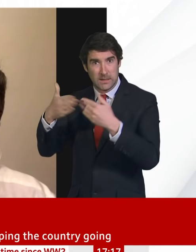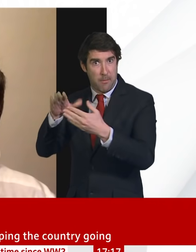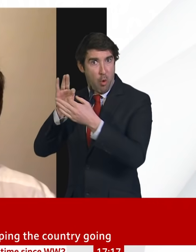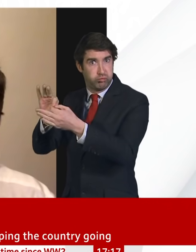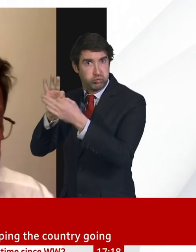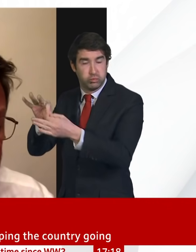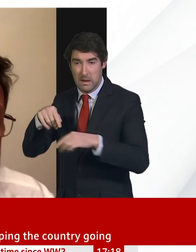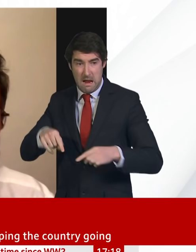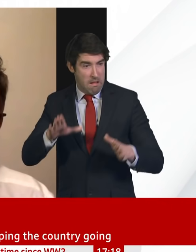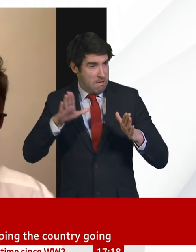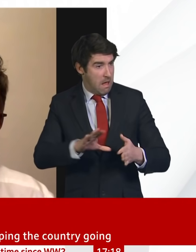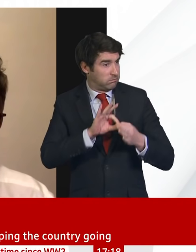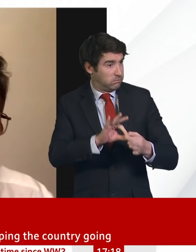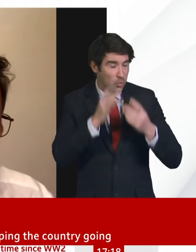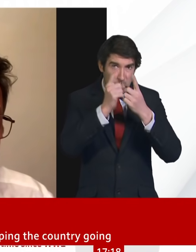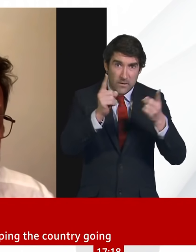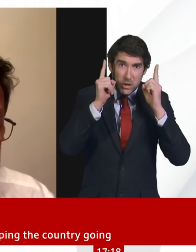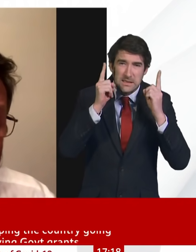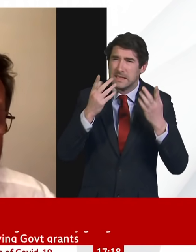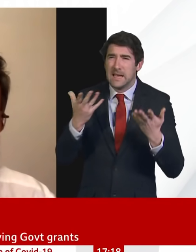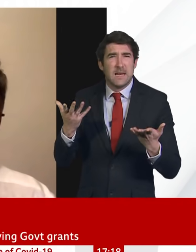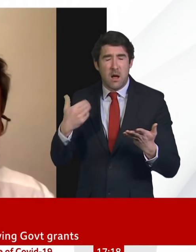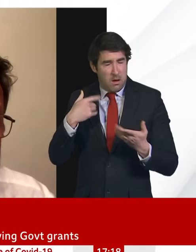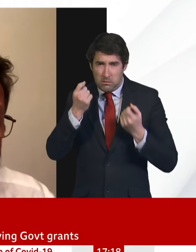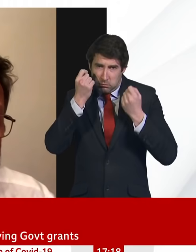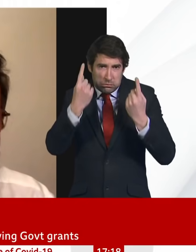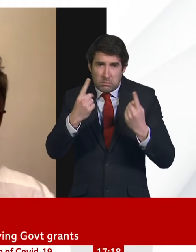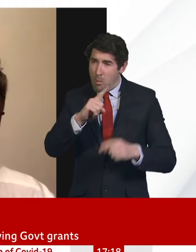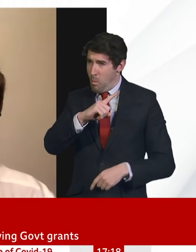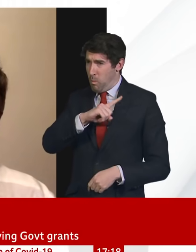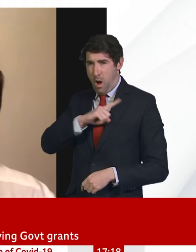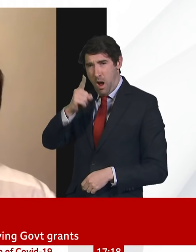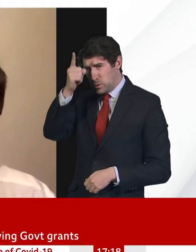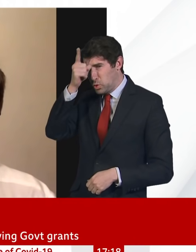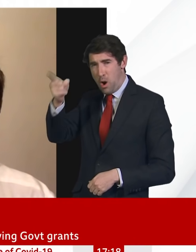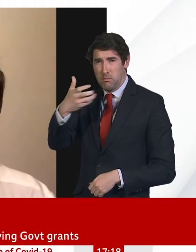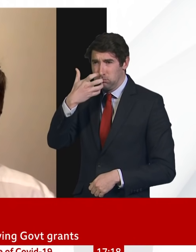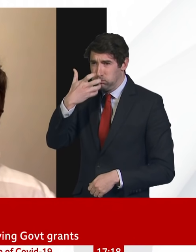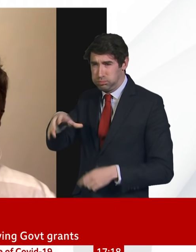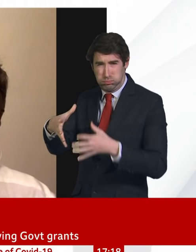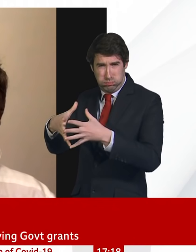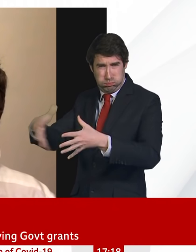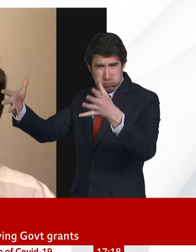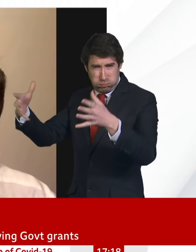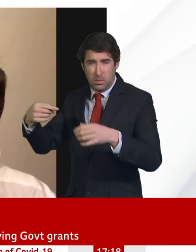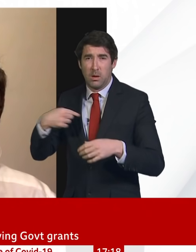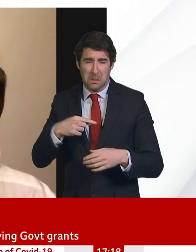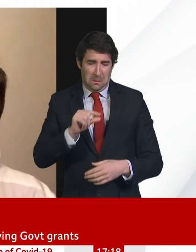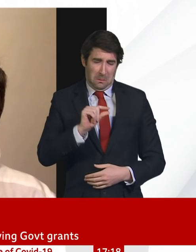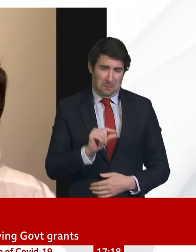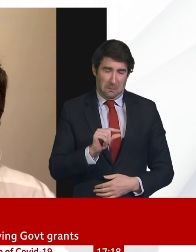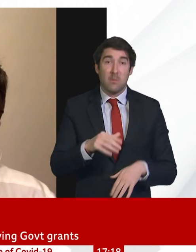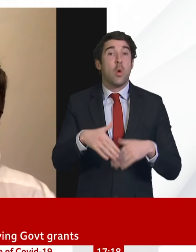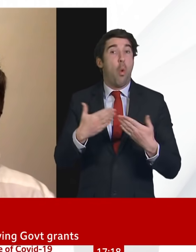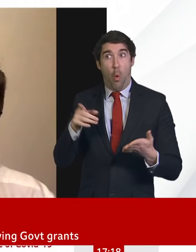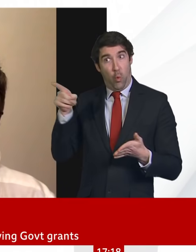to work out, is this a capacity issue for the Germany versus the UK, or is it a political choice that's made us test